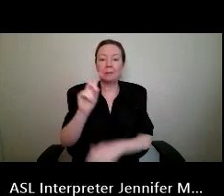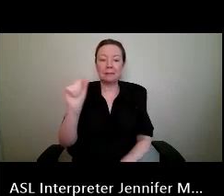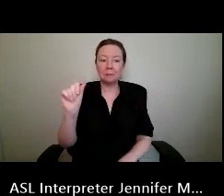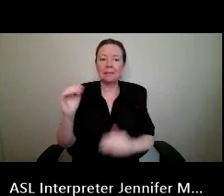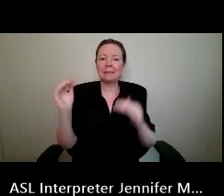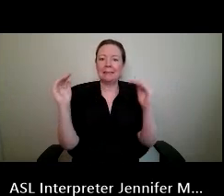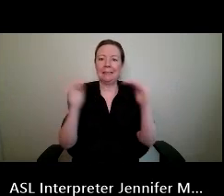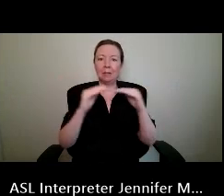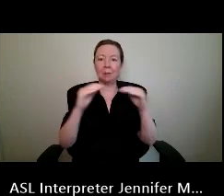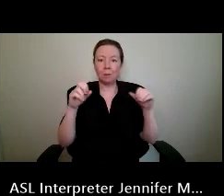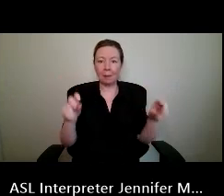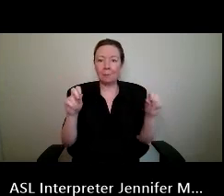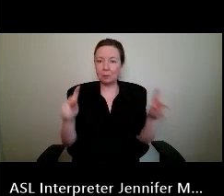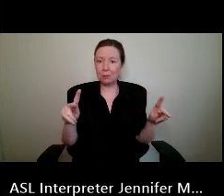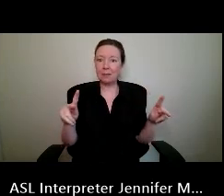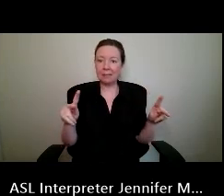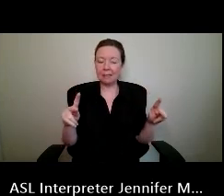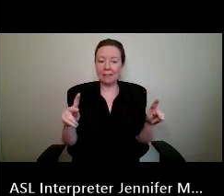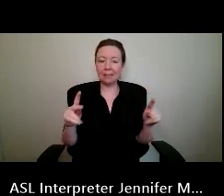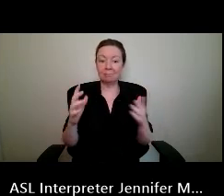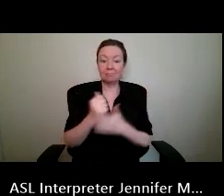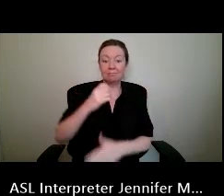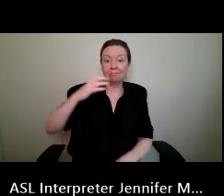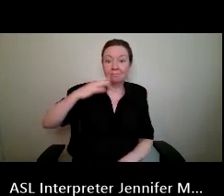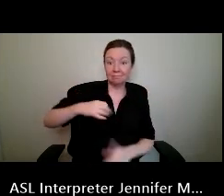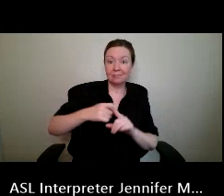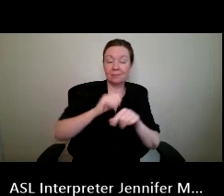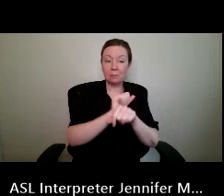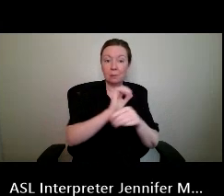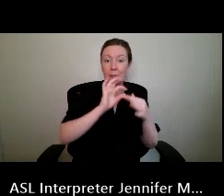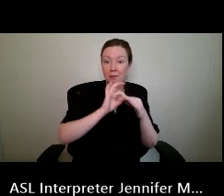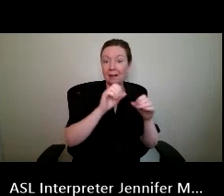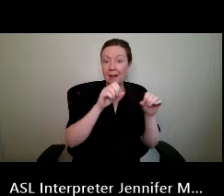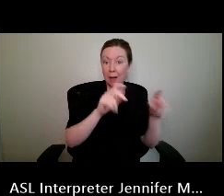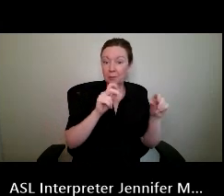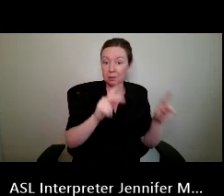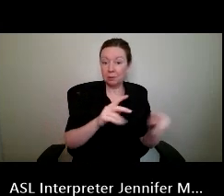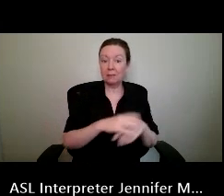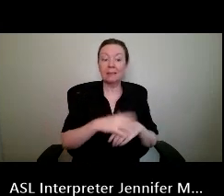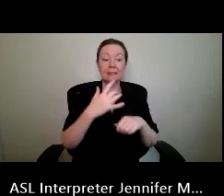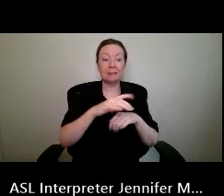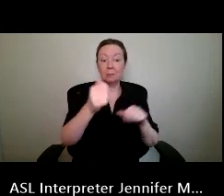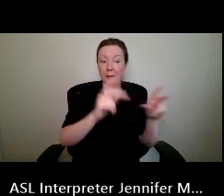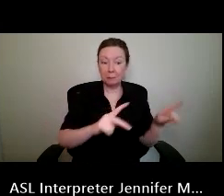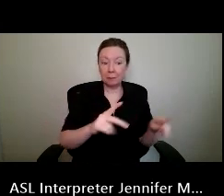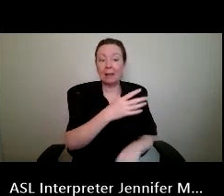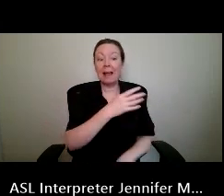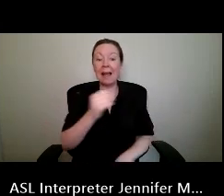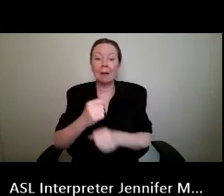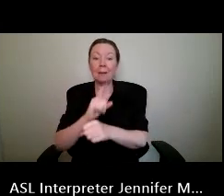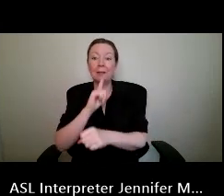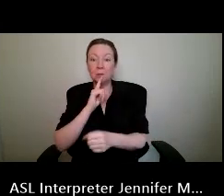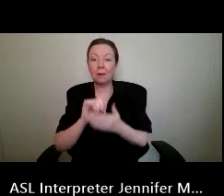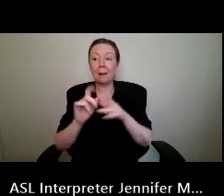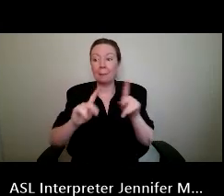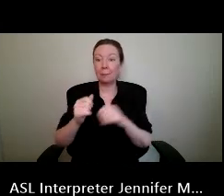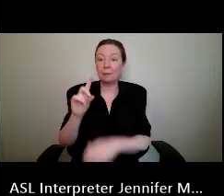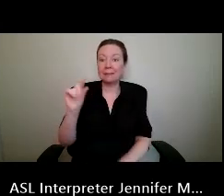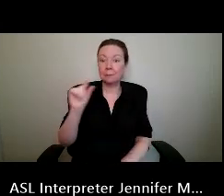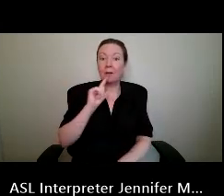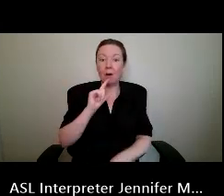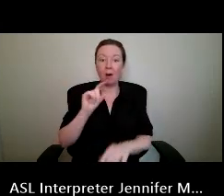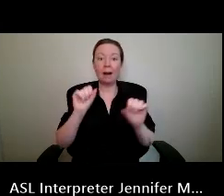equal opportunity to both benefit from employment-related opportunities available to others, and also ensure that people with disabilities are